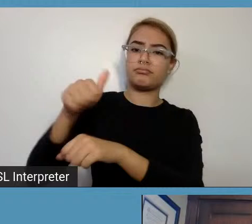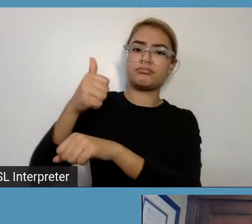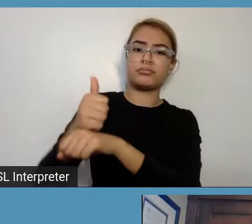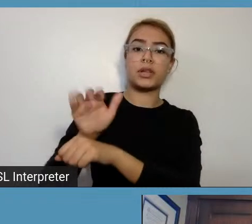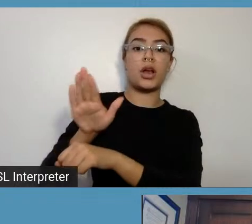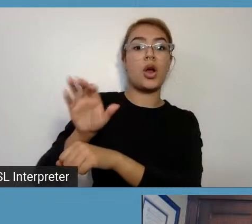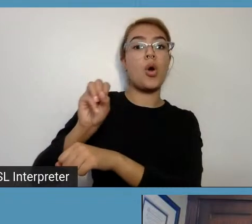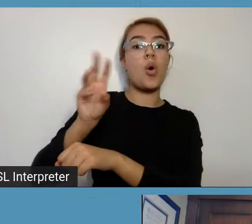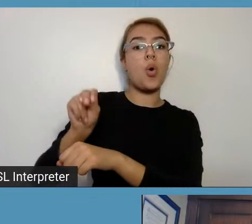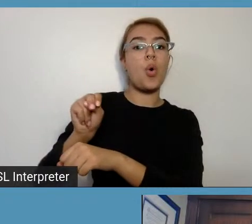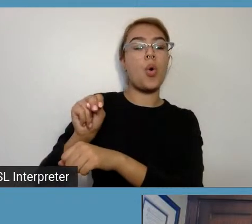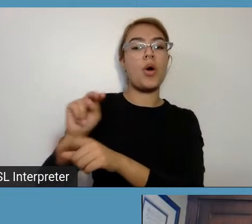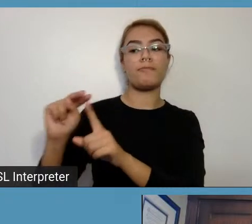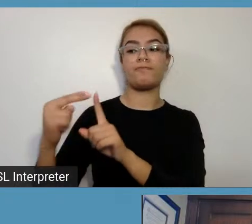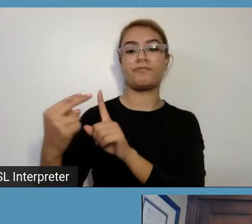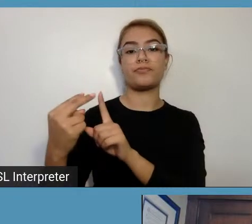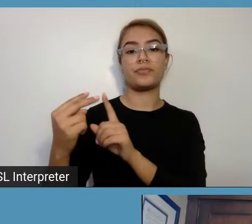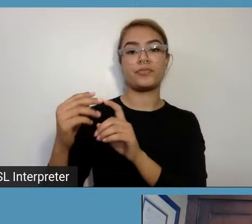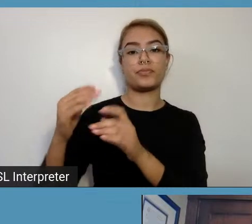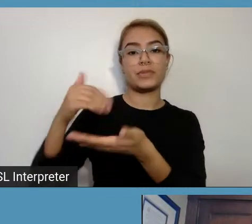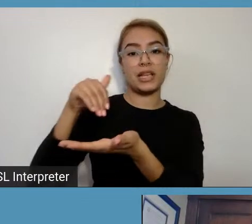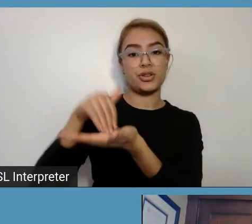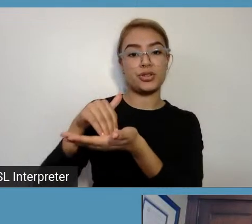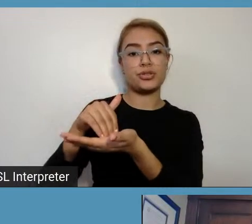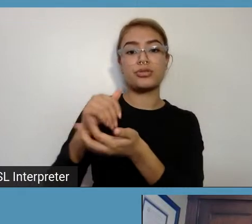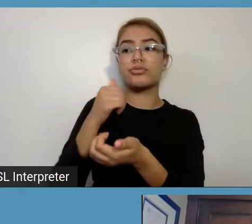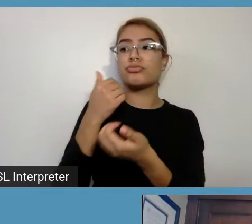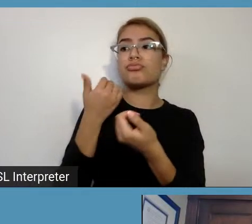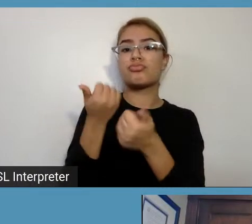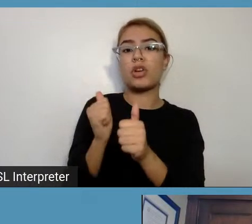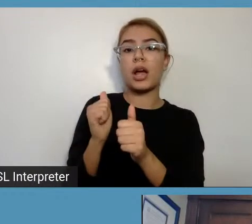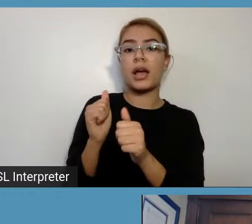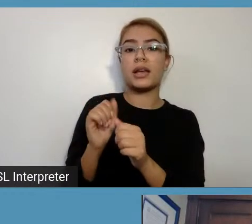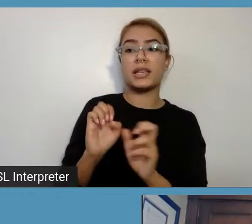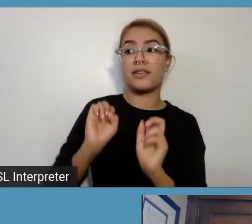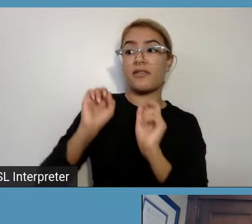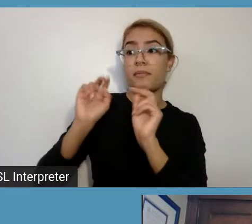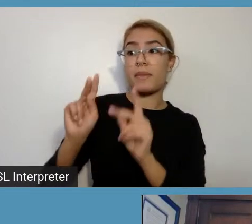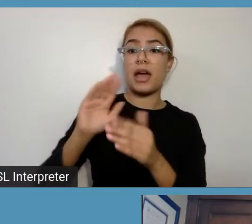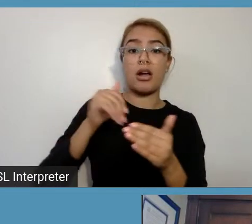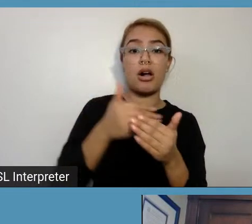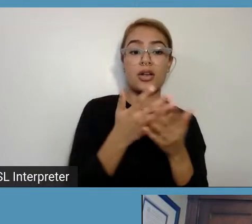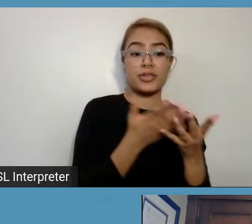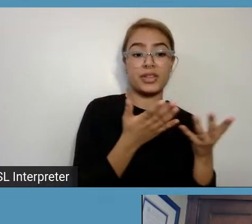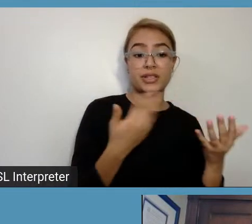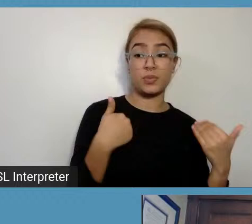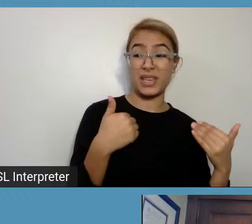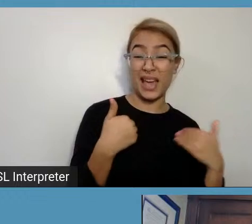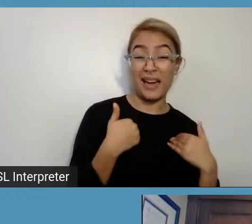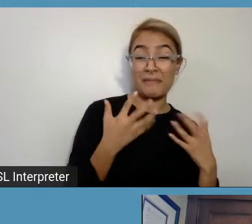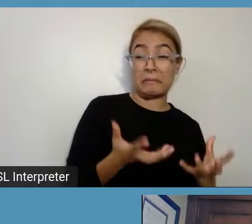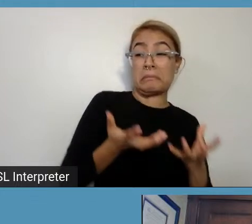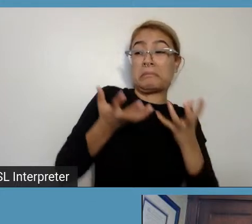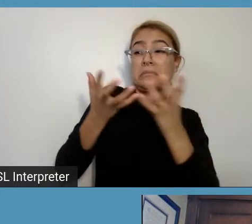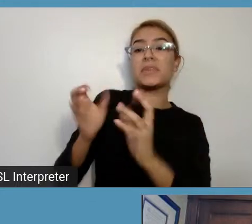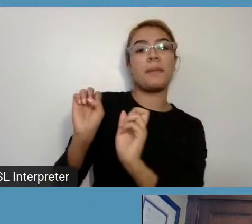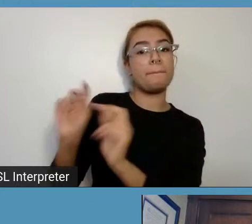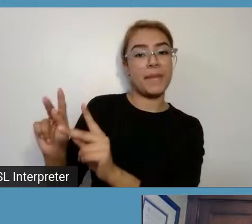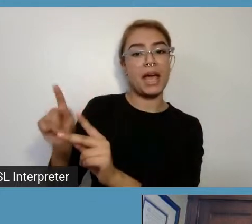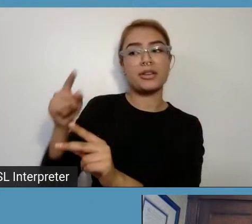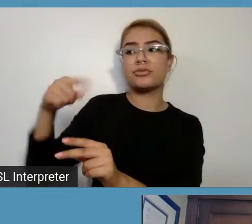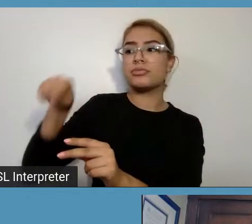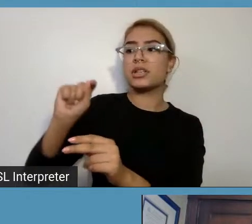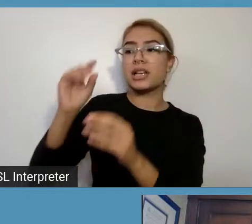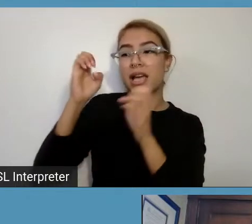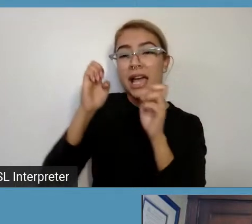interpretive centers on their reservations and try to return as much as we can, to them, so that they can use them to educate